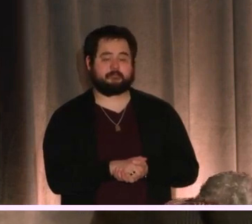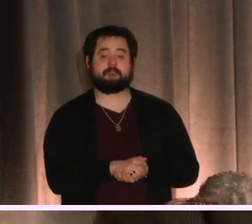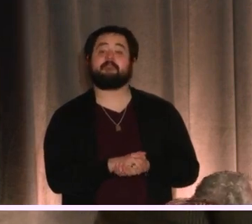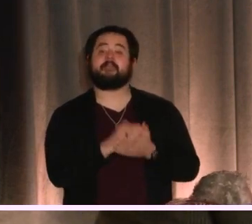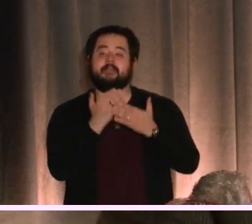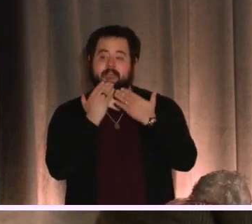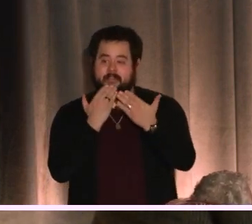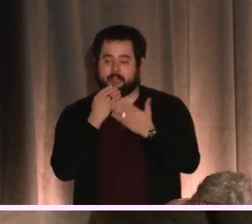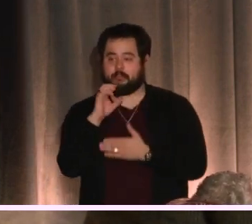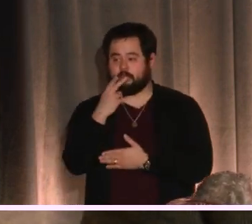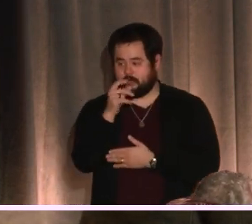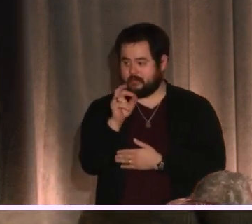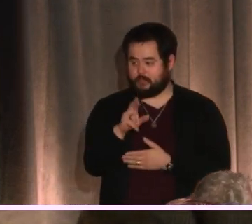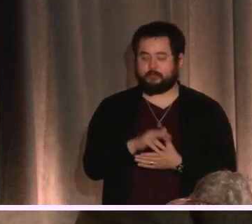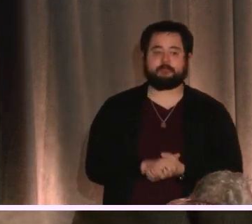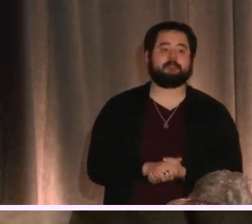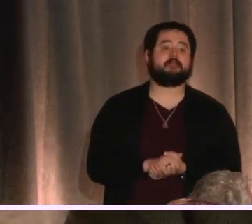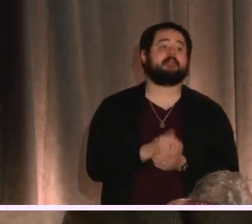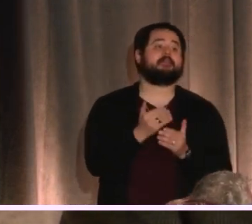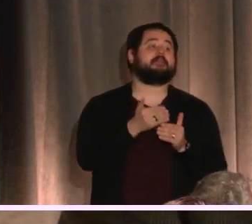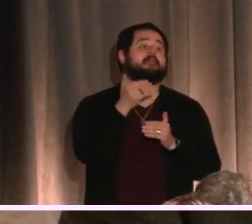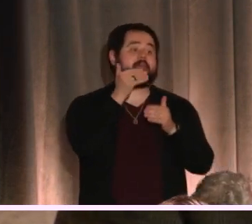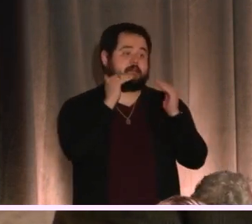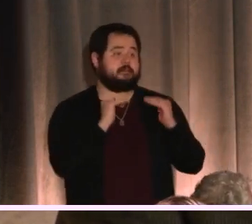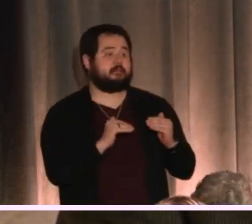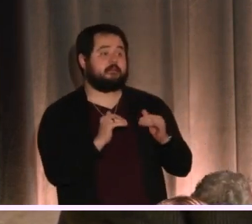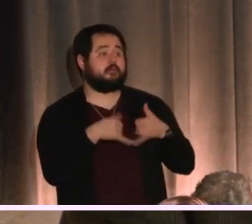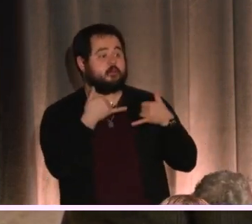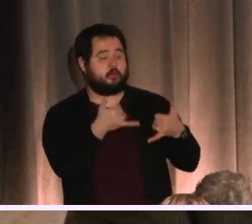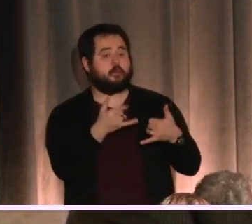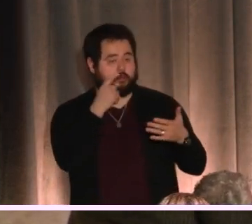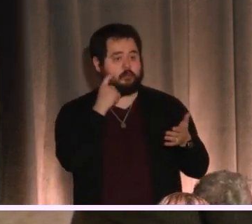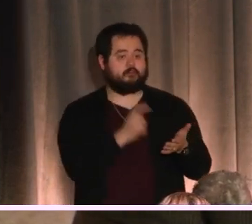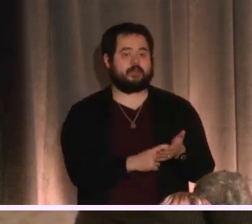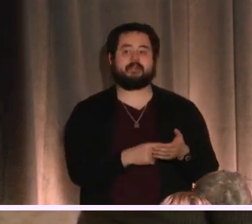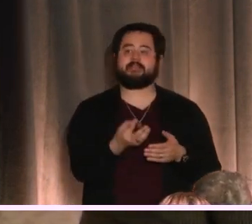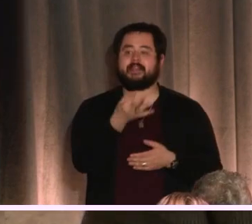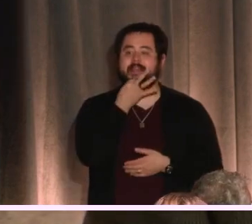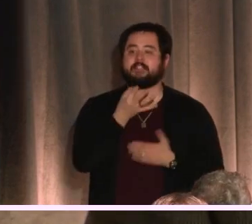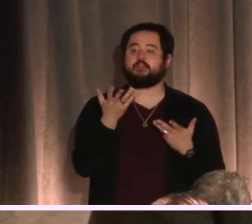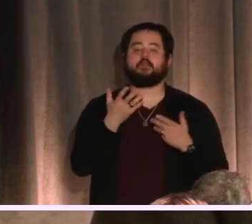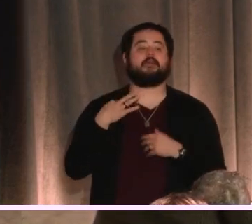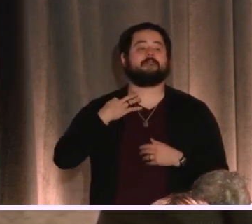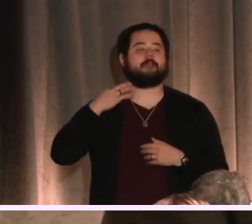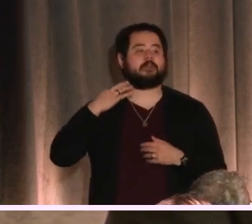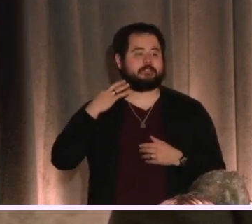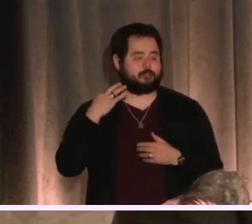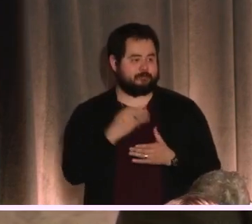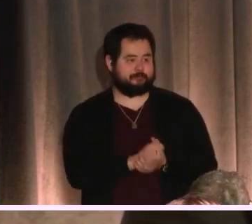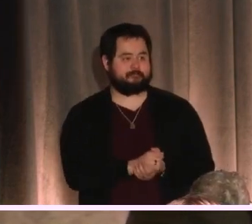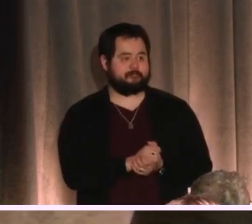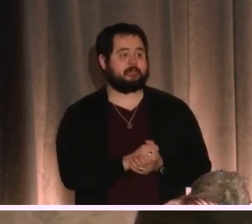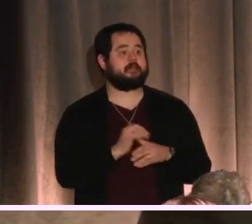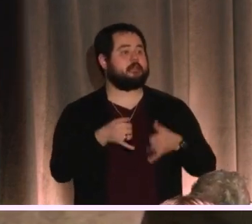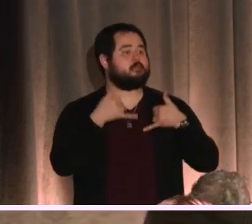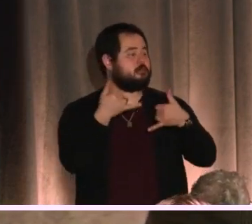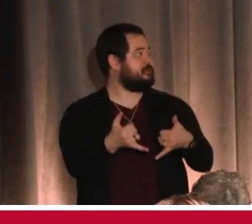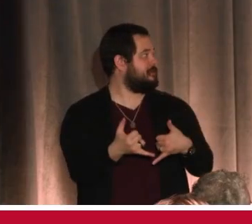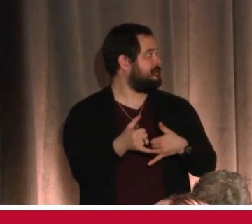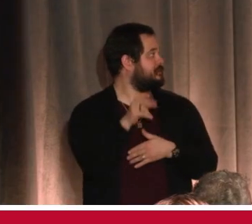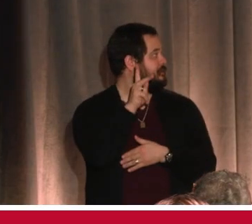Thank you, Heather. Our next award of the evening recognizes excellence in volunteerism and is presented to Kayla